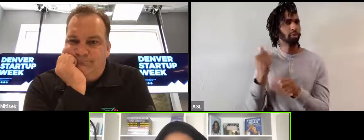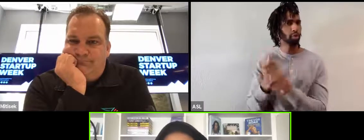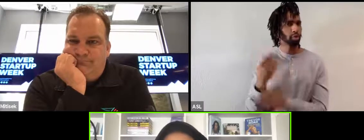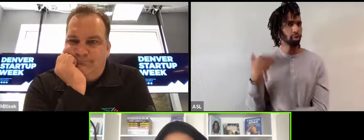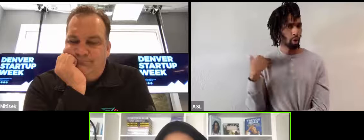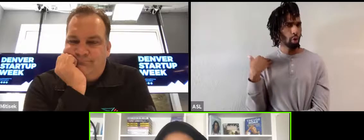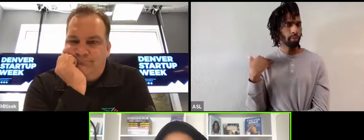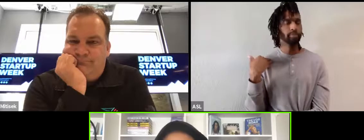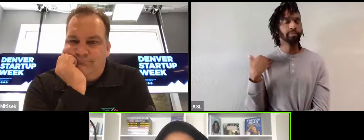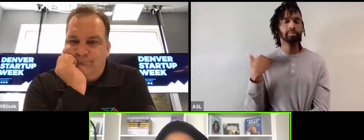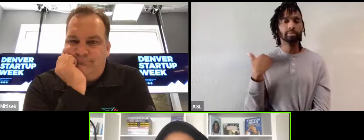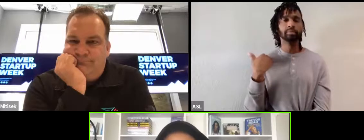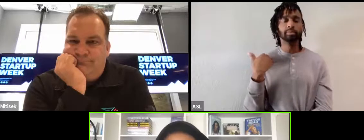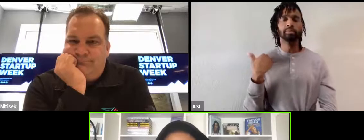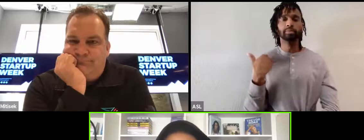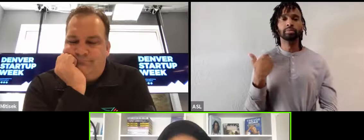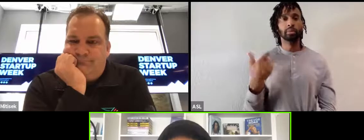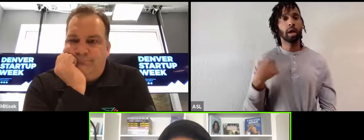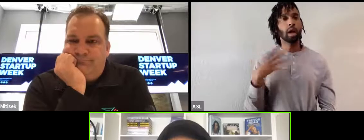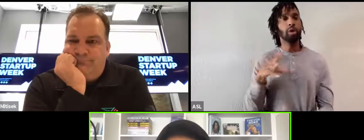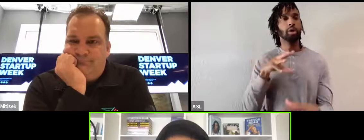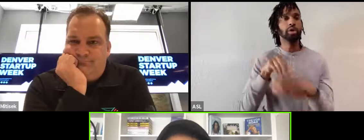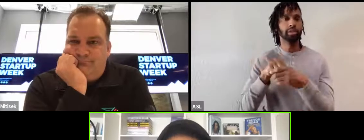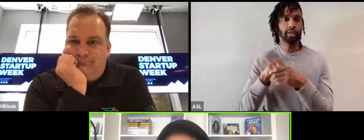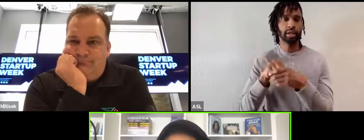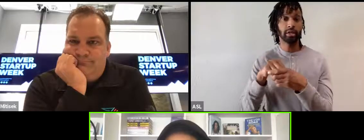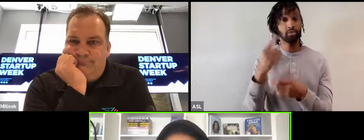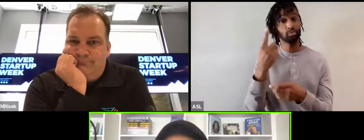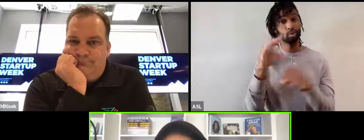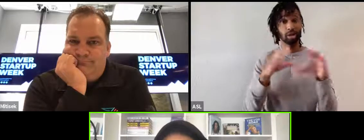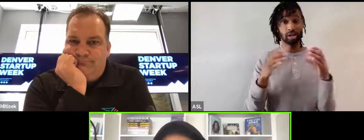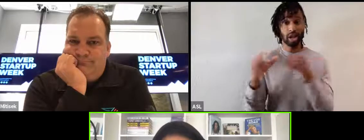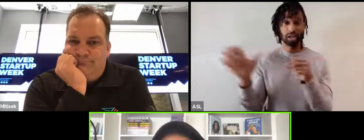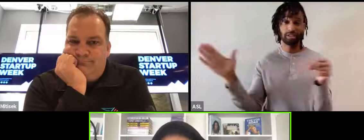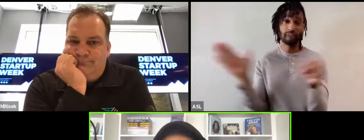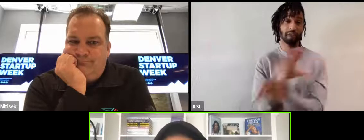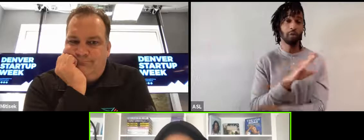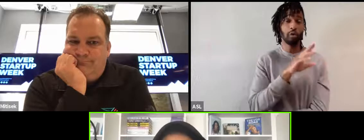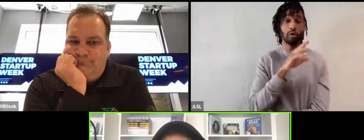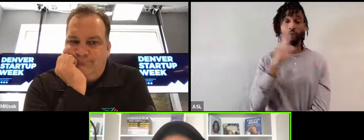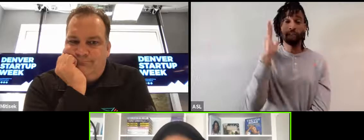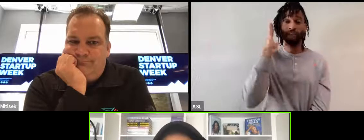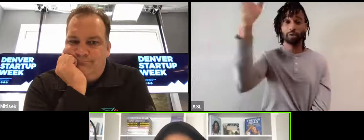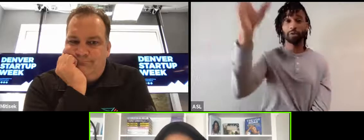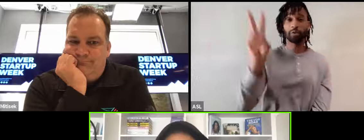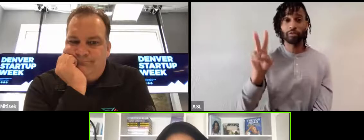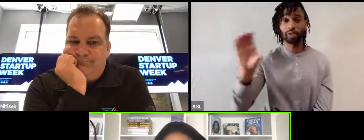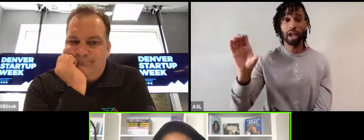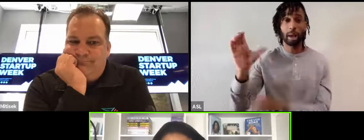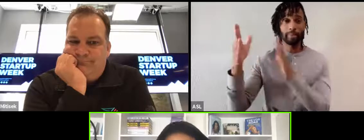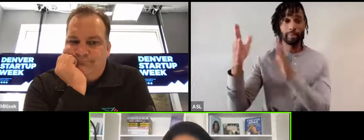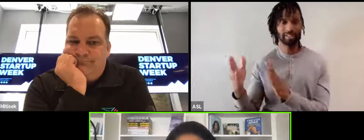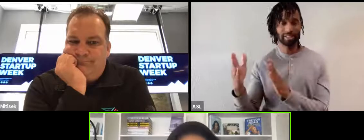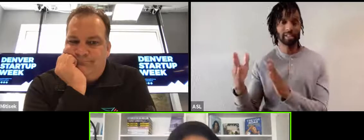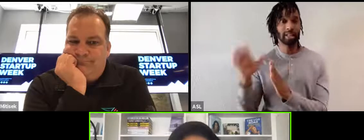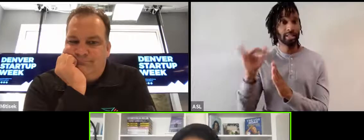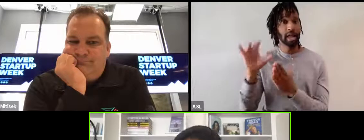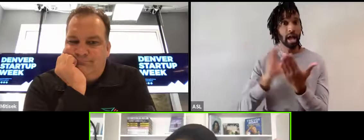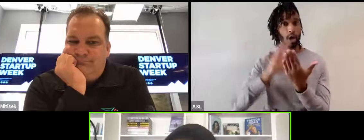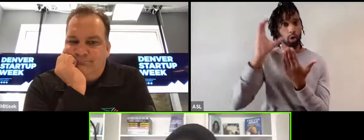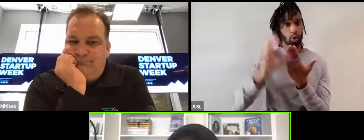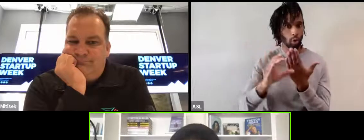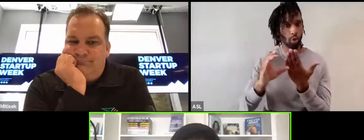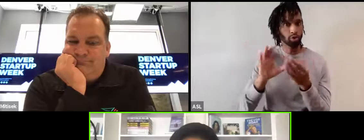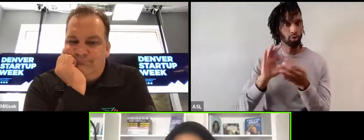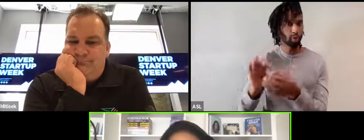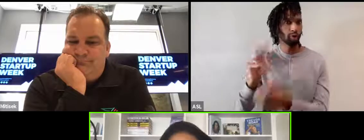a couple of years ago now. And I was in a class full of future venture capitalists. That's what the course was. And I stood up